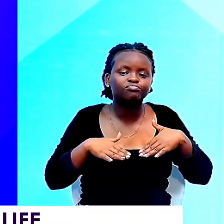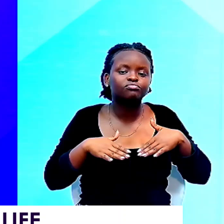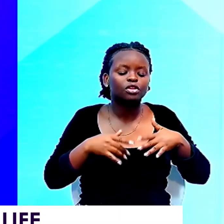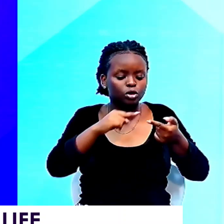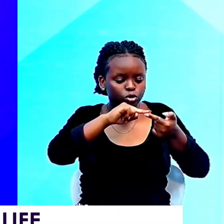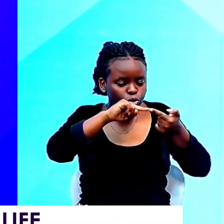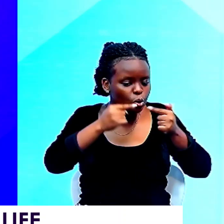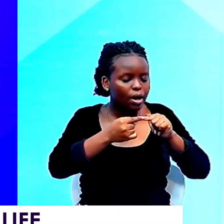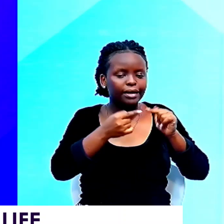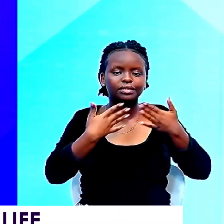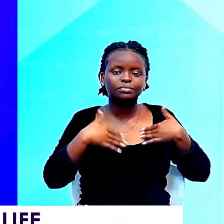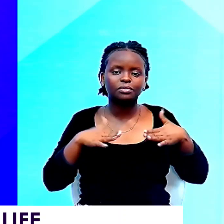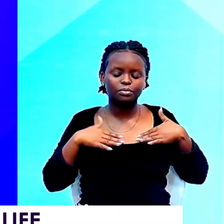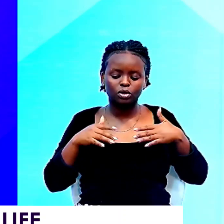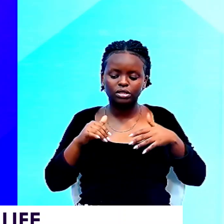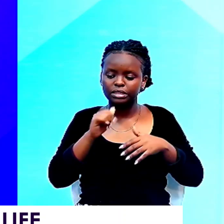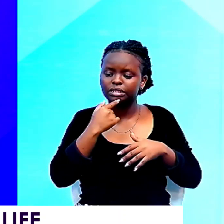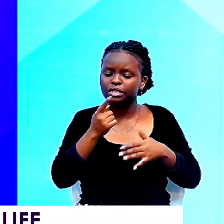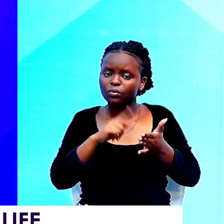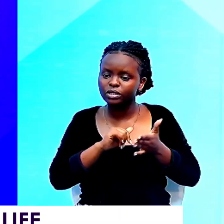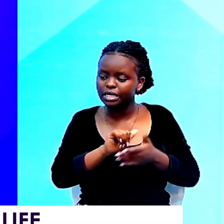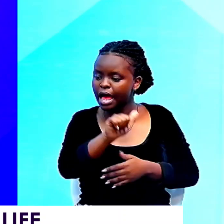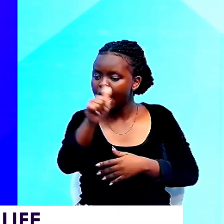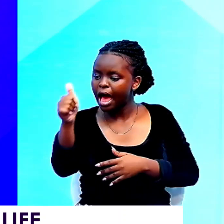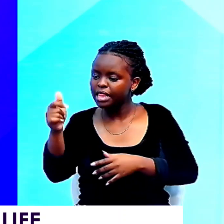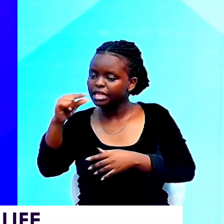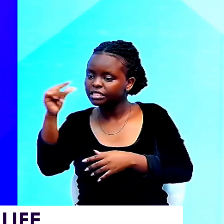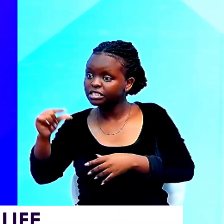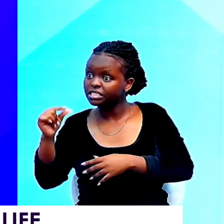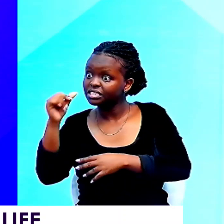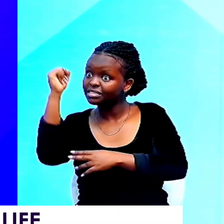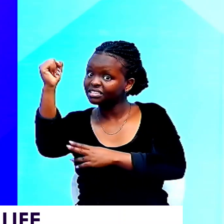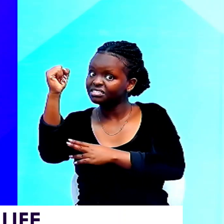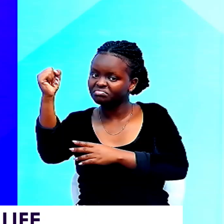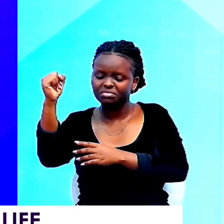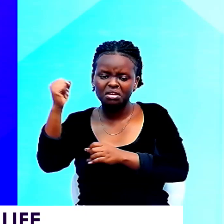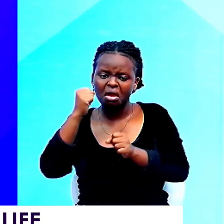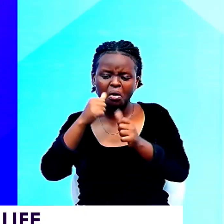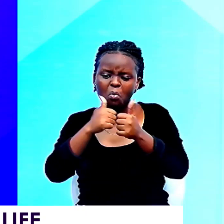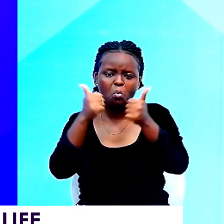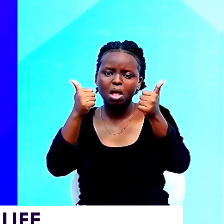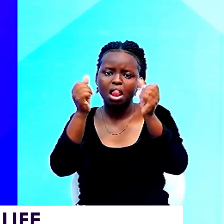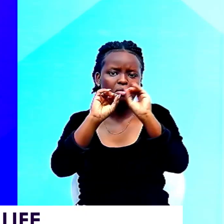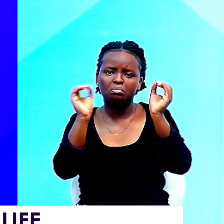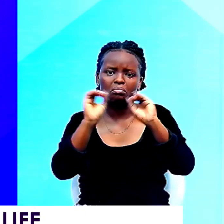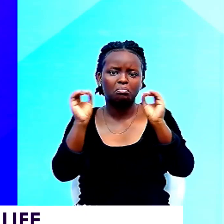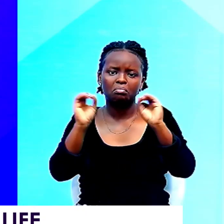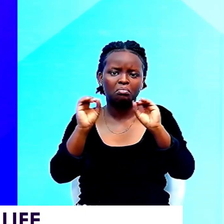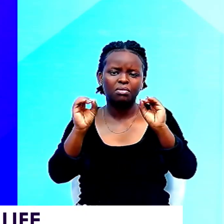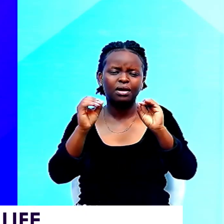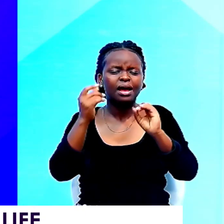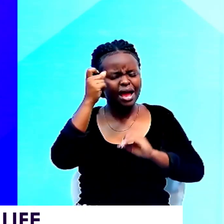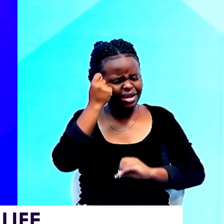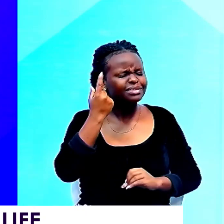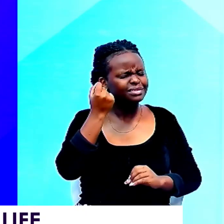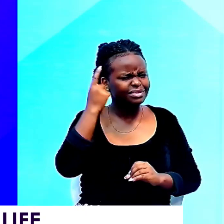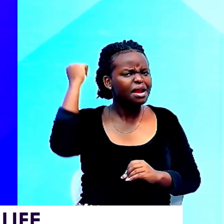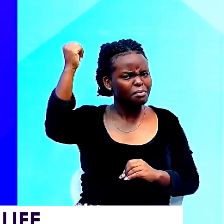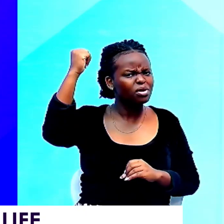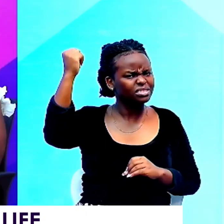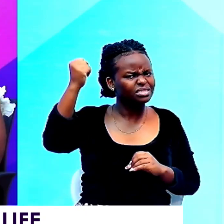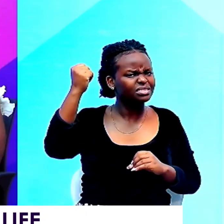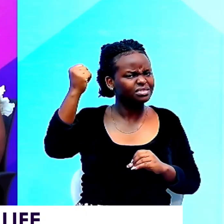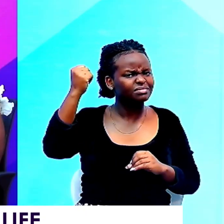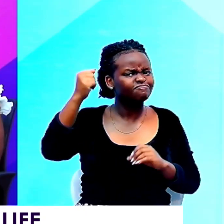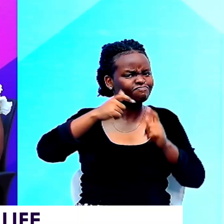said that the other group did not do well. You understand those politics behind the demonstrations.